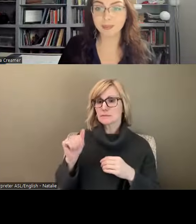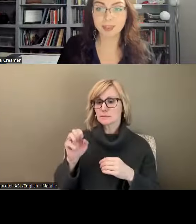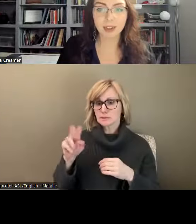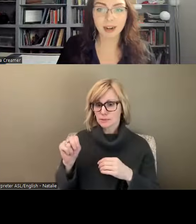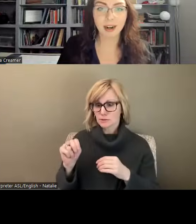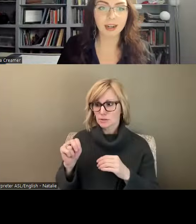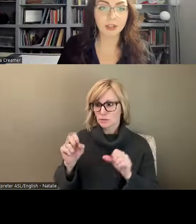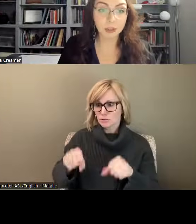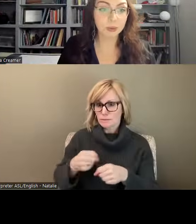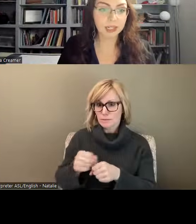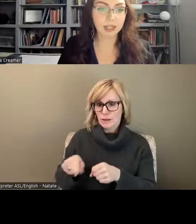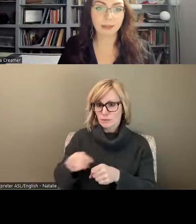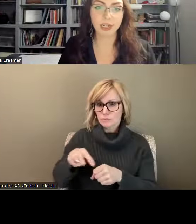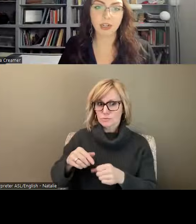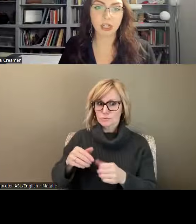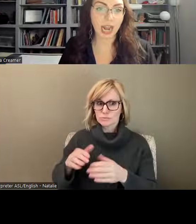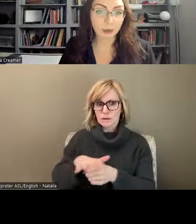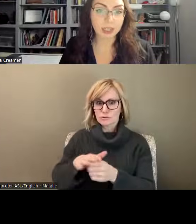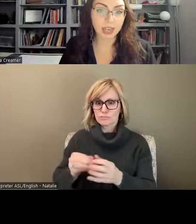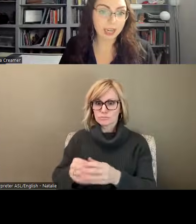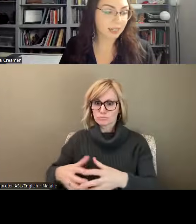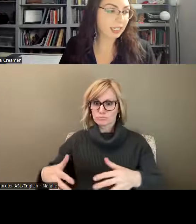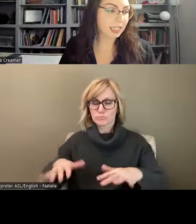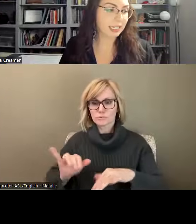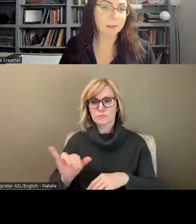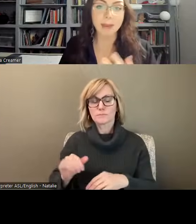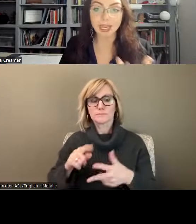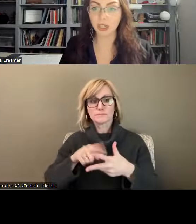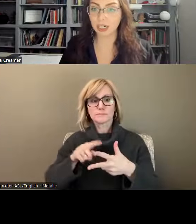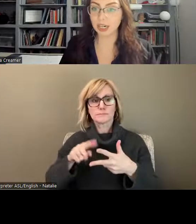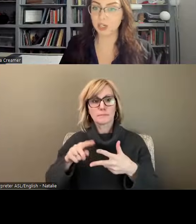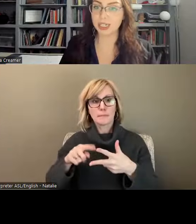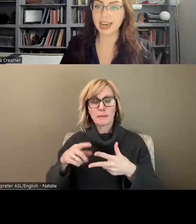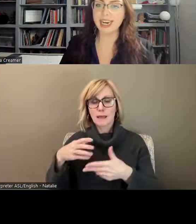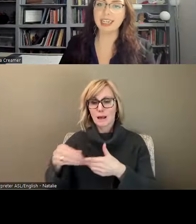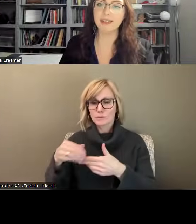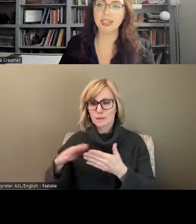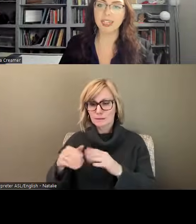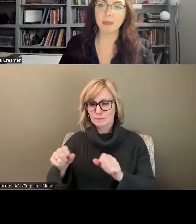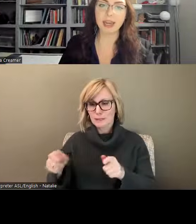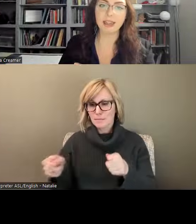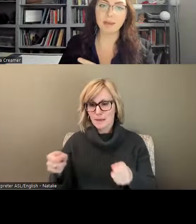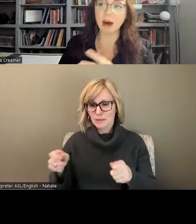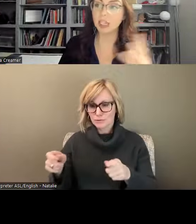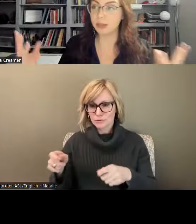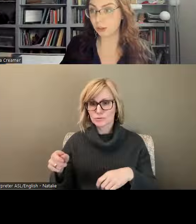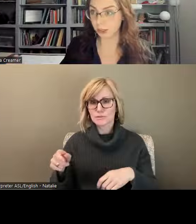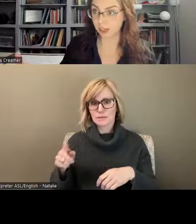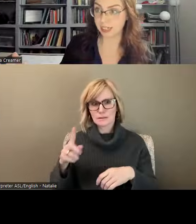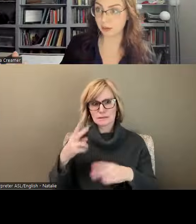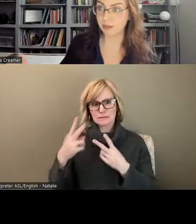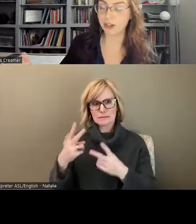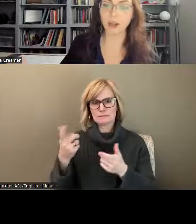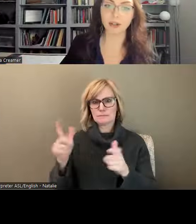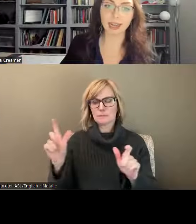succeed. Two, Assyrian administration outside of the cities to manage this countryside, as evidenced by the monumental